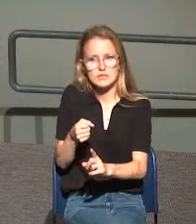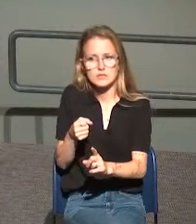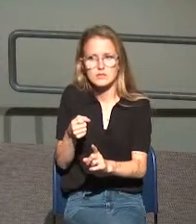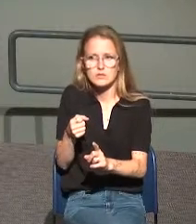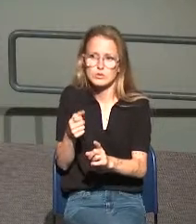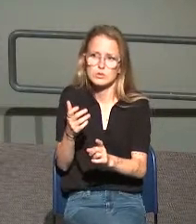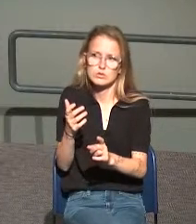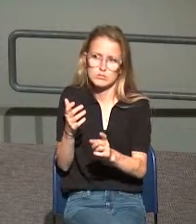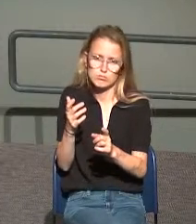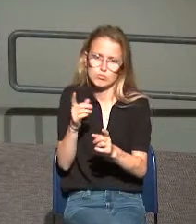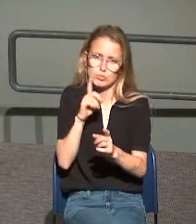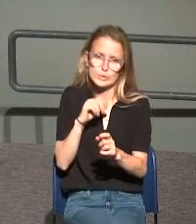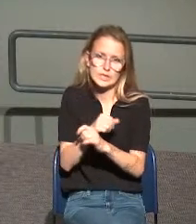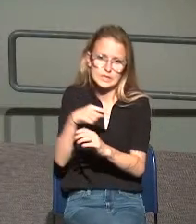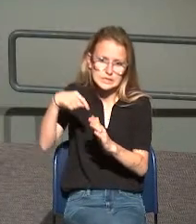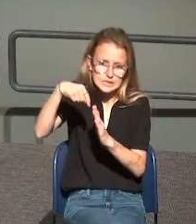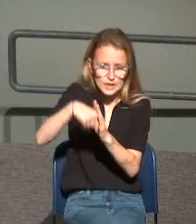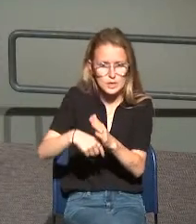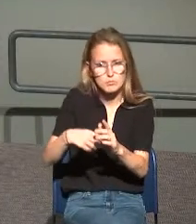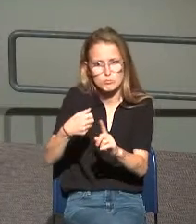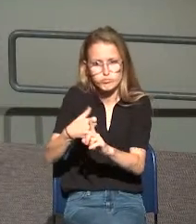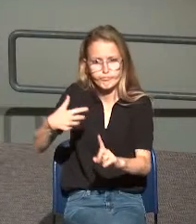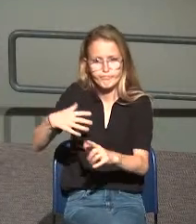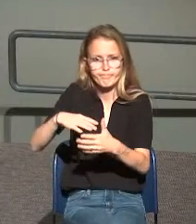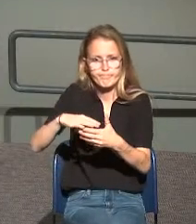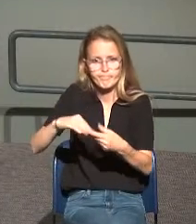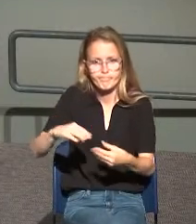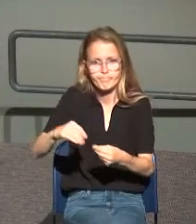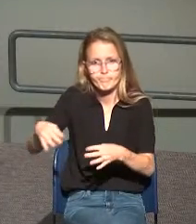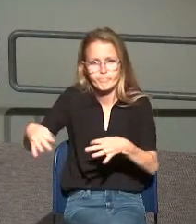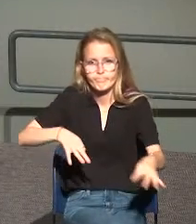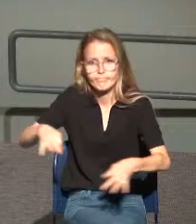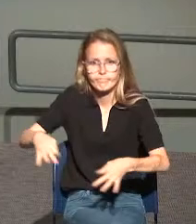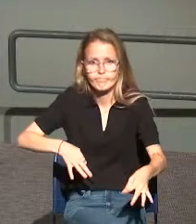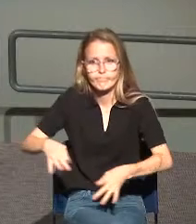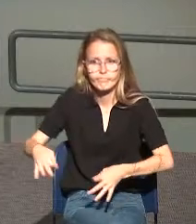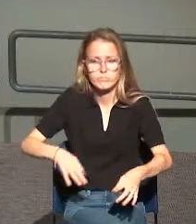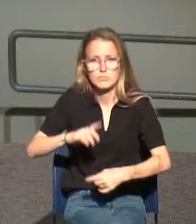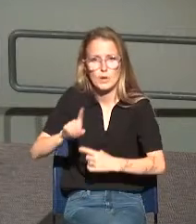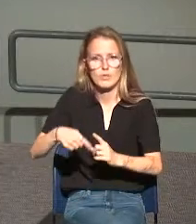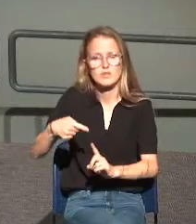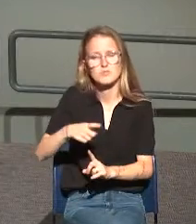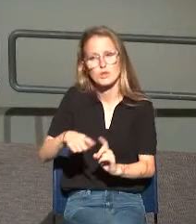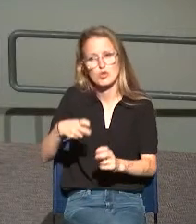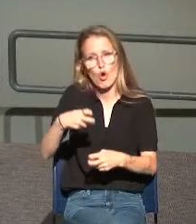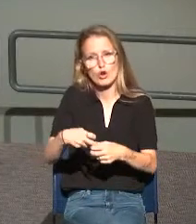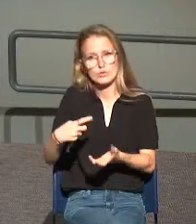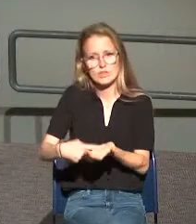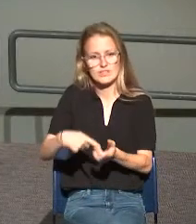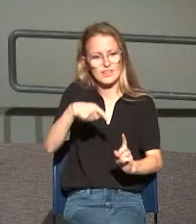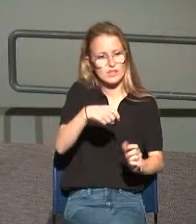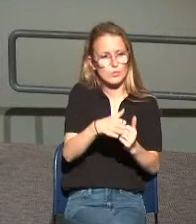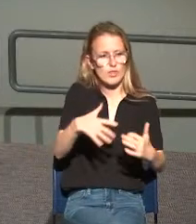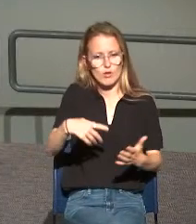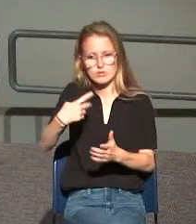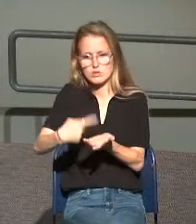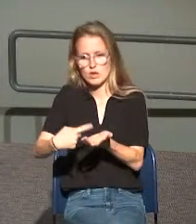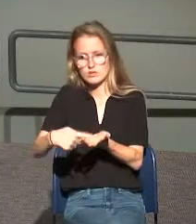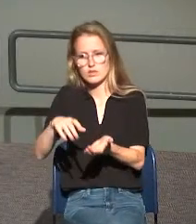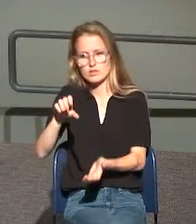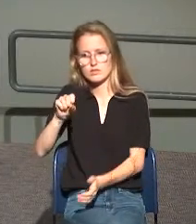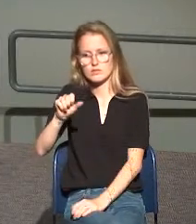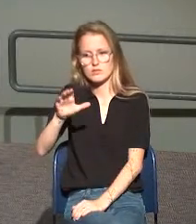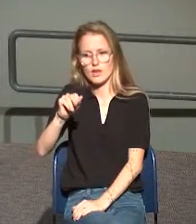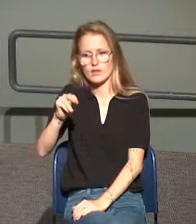it is so important. It's hard to talk about this history without talking about the tailhook scandal of 1991. So could you briefly explain for us